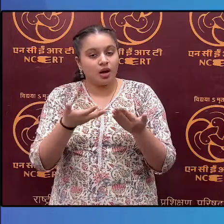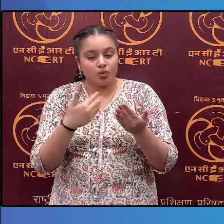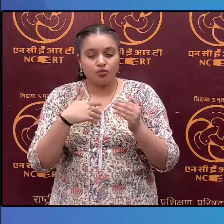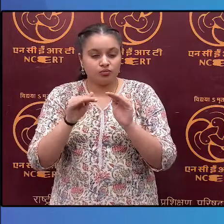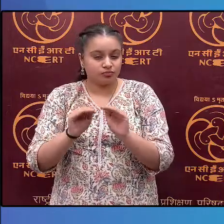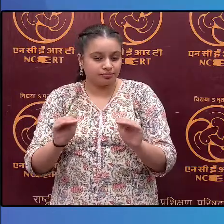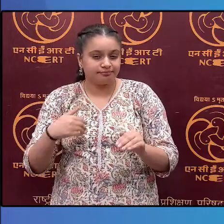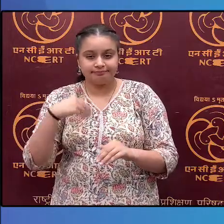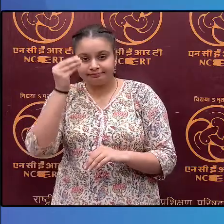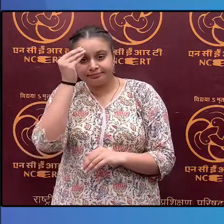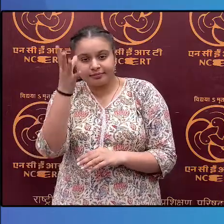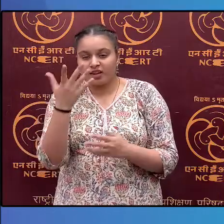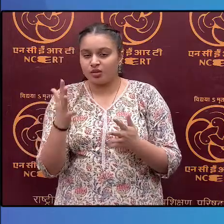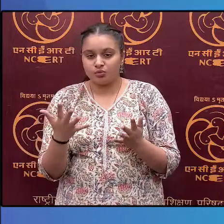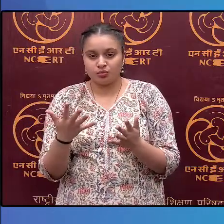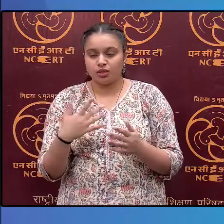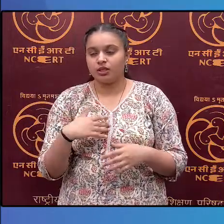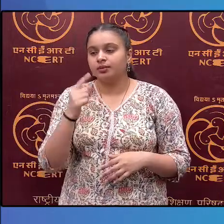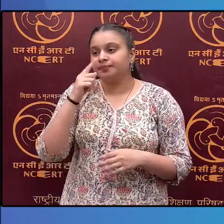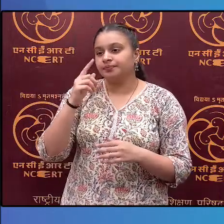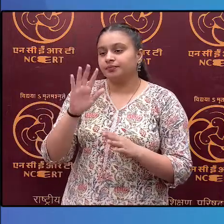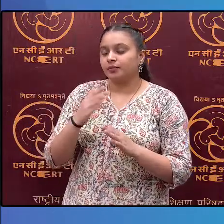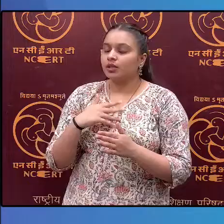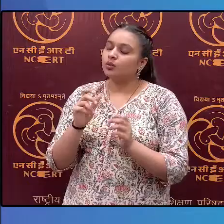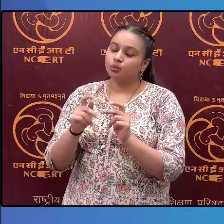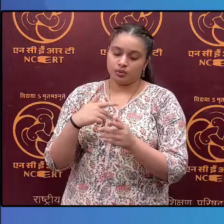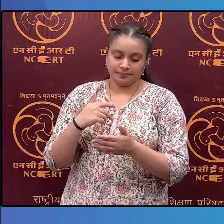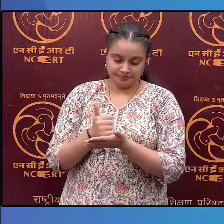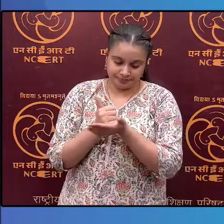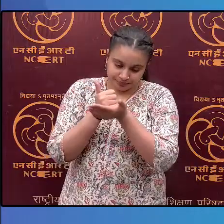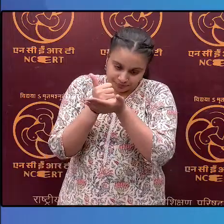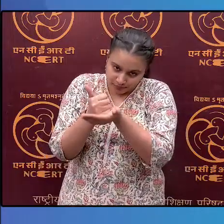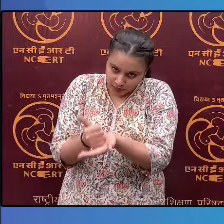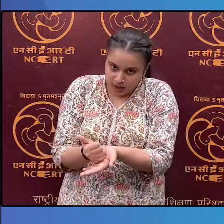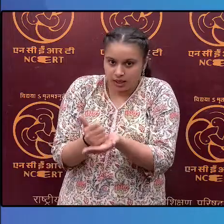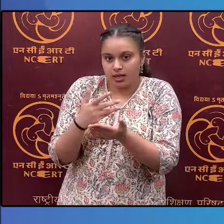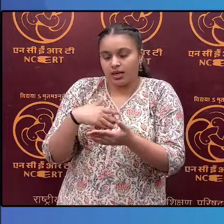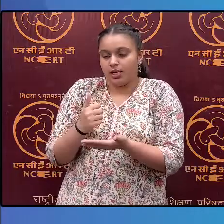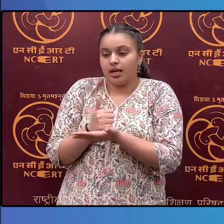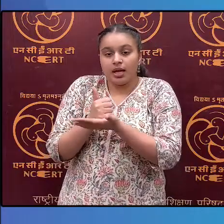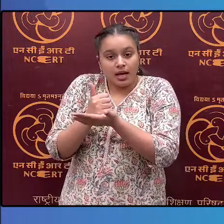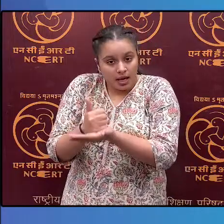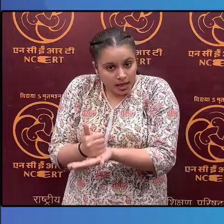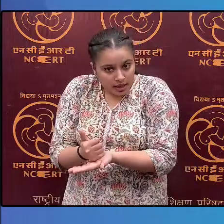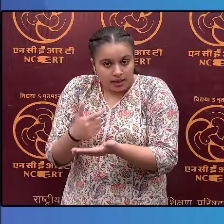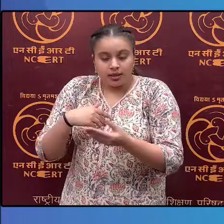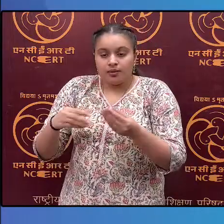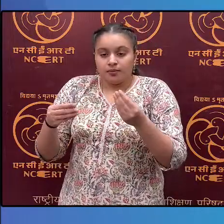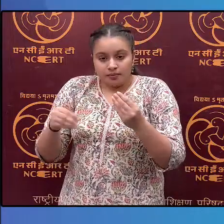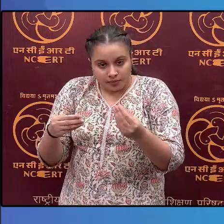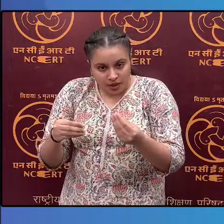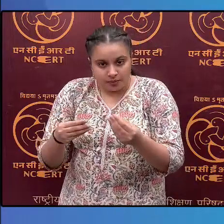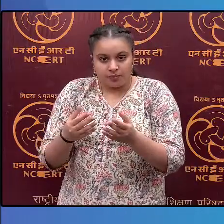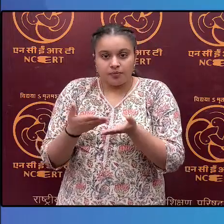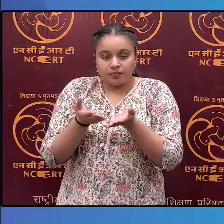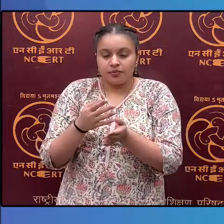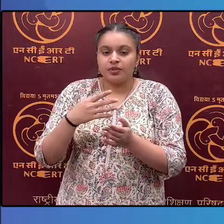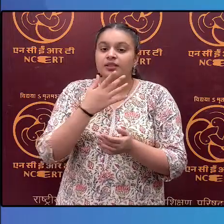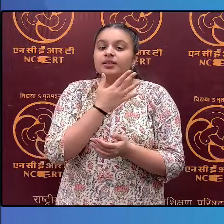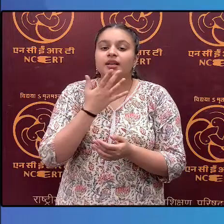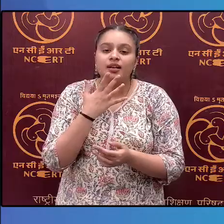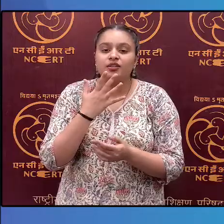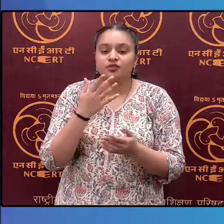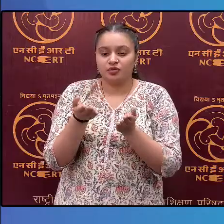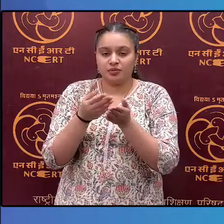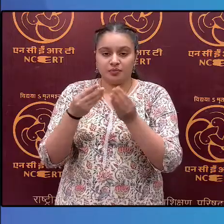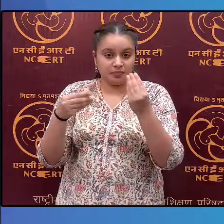unaware. So, Meena was like, I will help you. Meena helped the boy and she gave him the colorful papers that